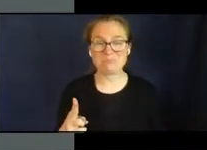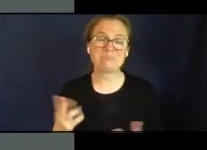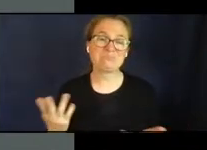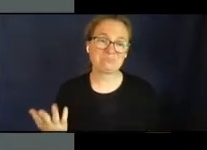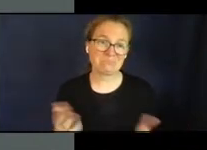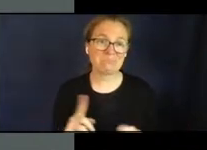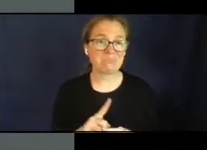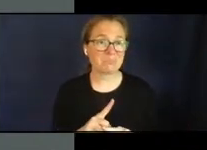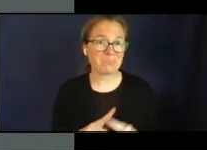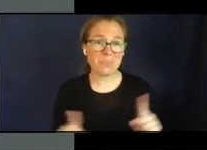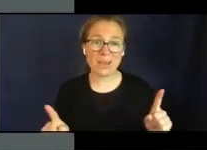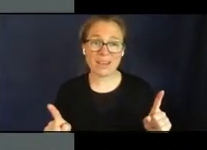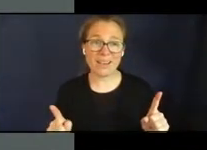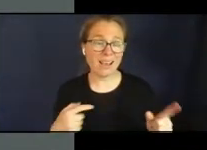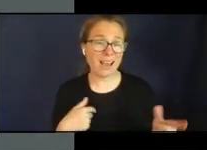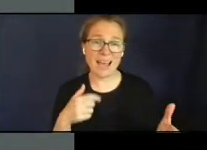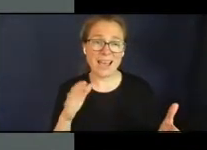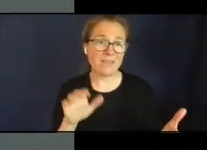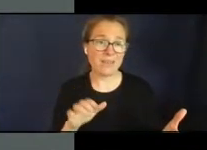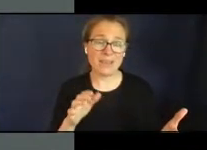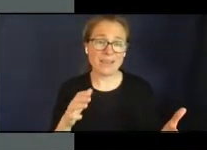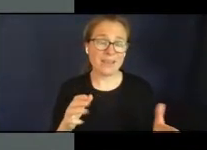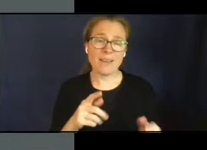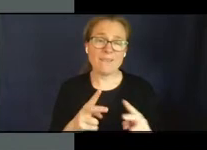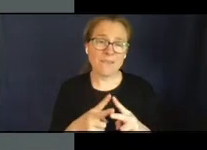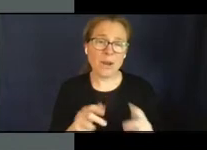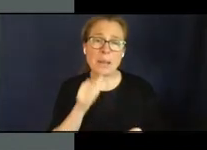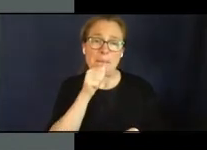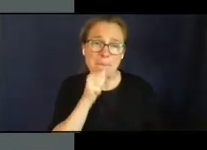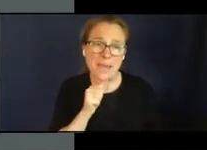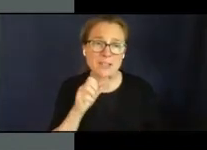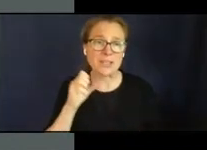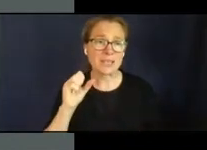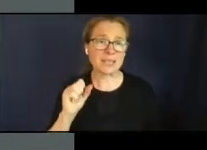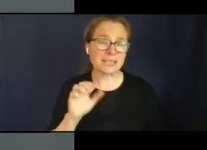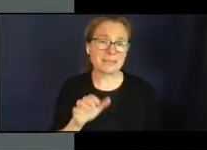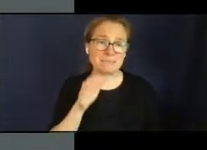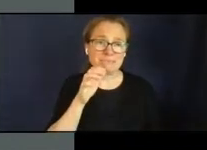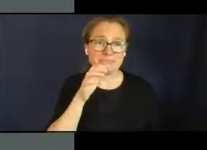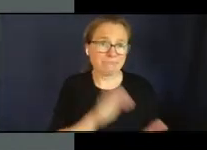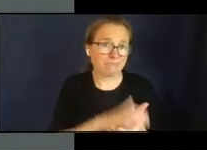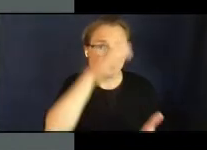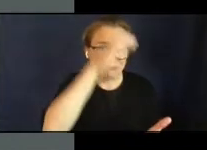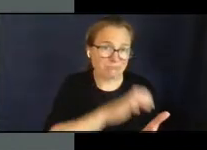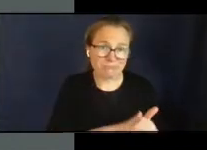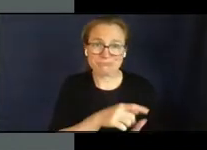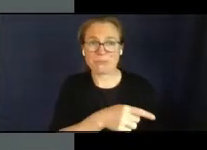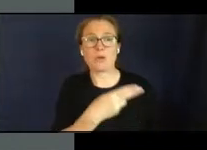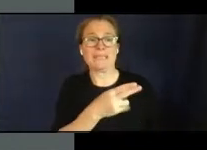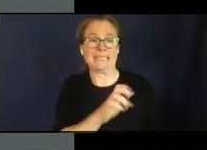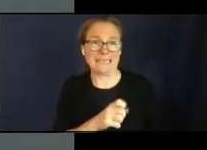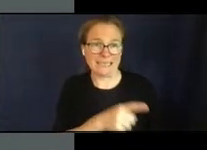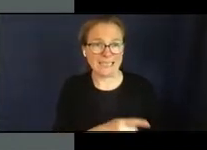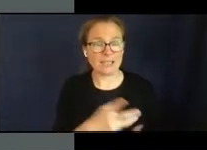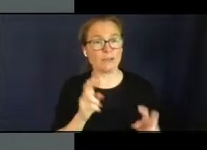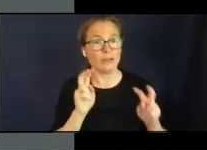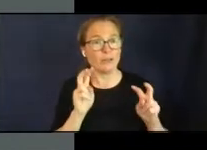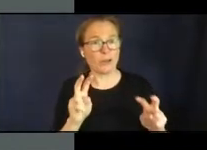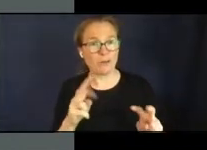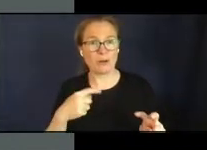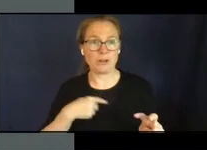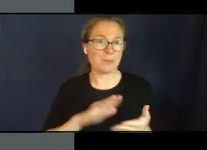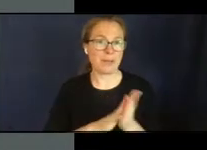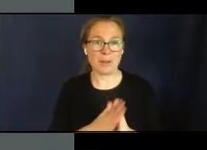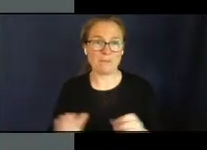one of the most patient spouses in the country, and he is looking forward to my being fully retired. We have a lot